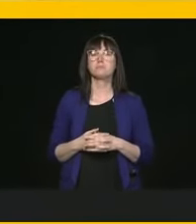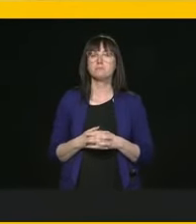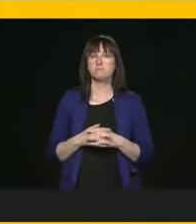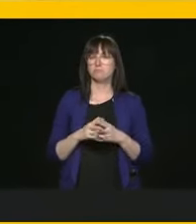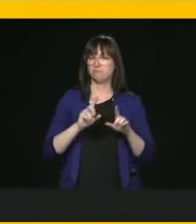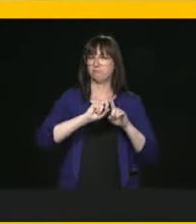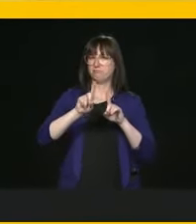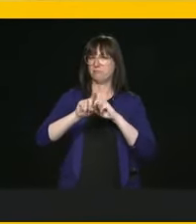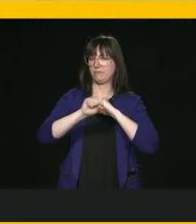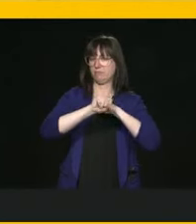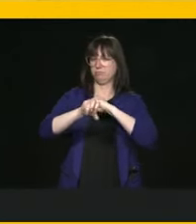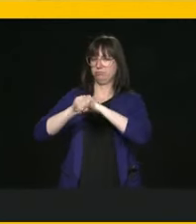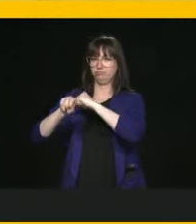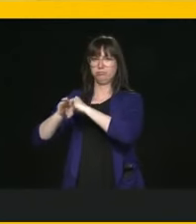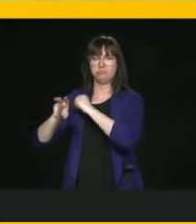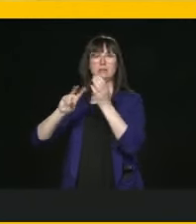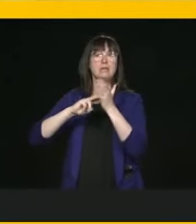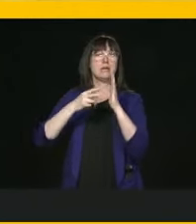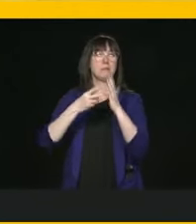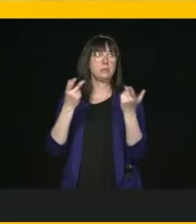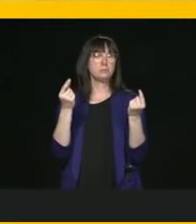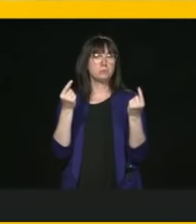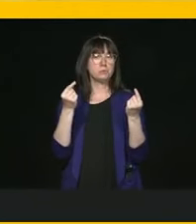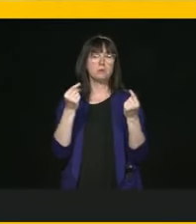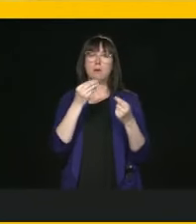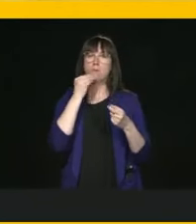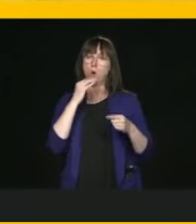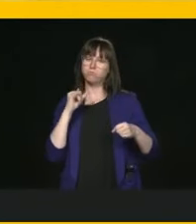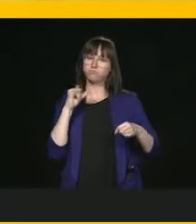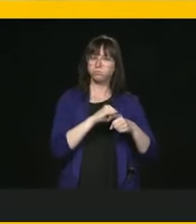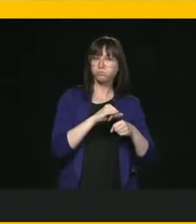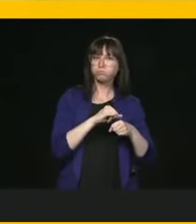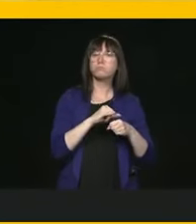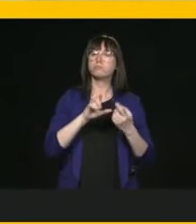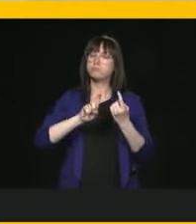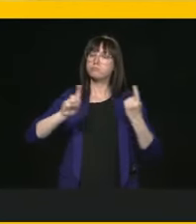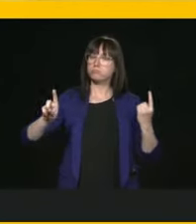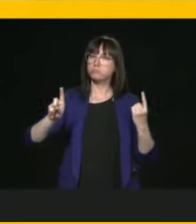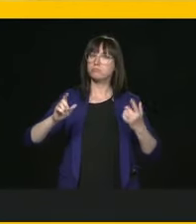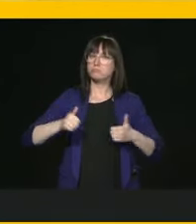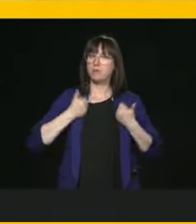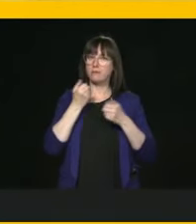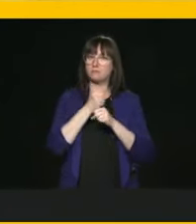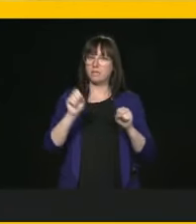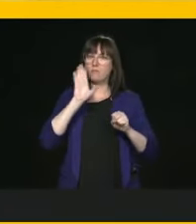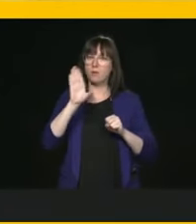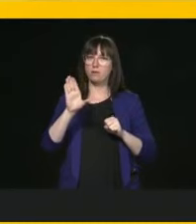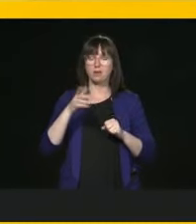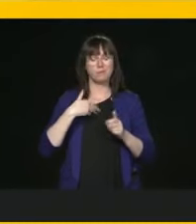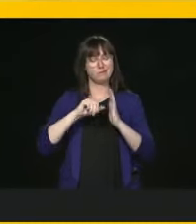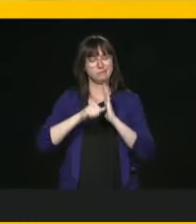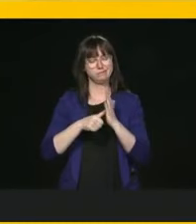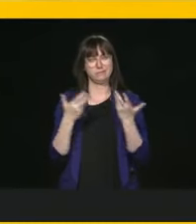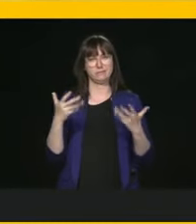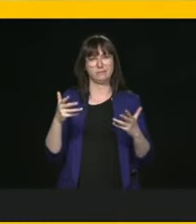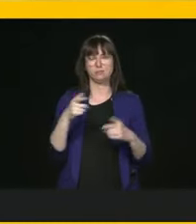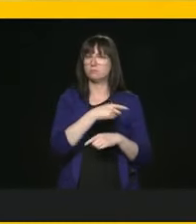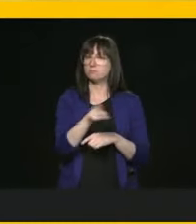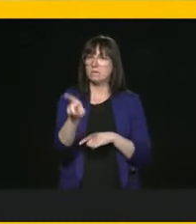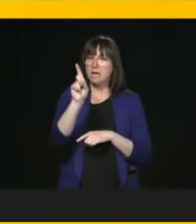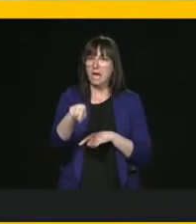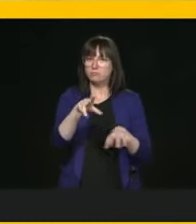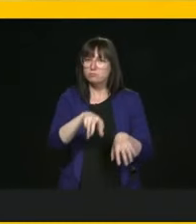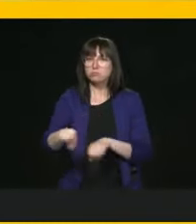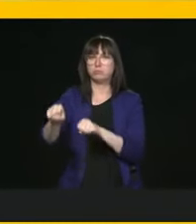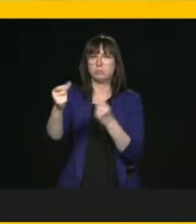you can save lives by staying home. As I've often said, everyone must do their part. In